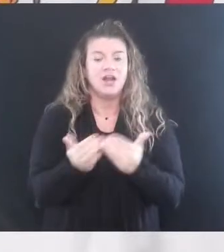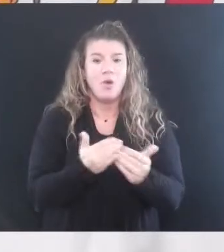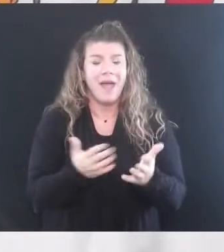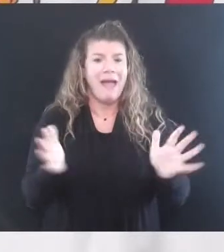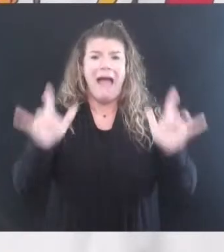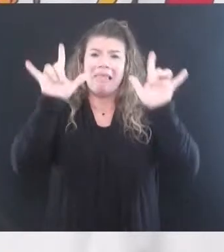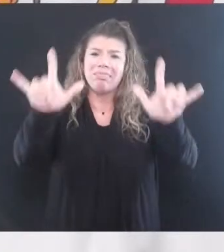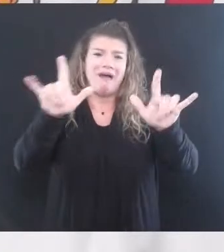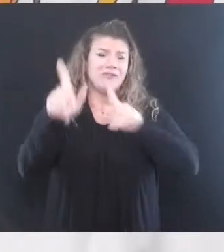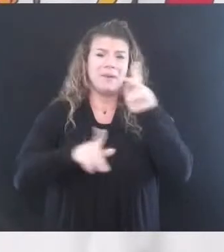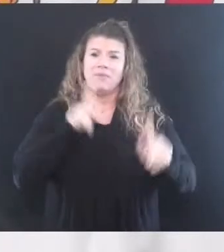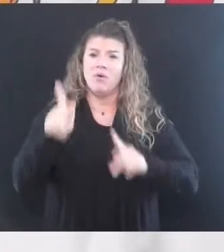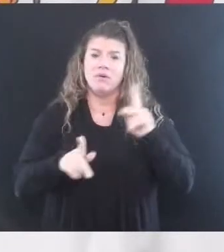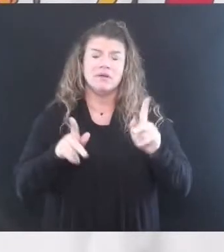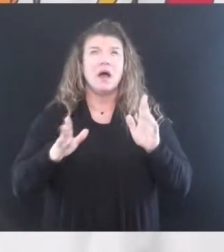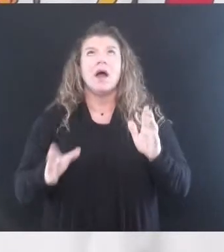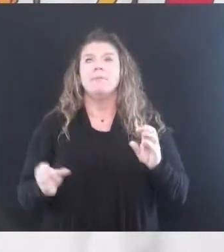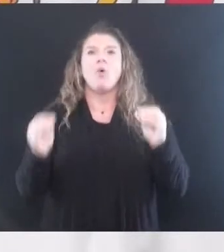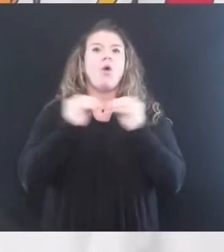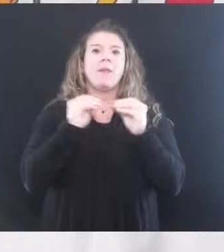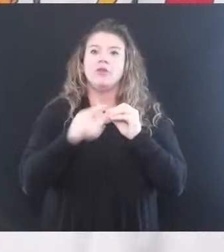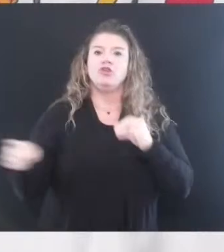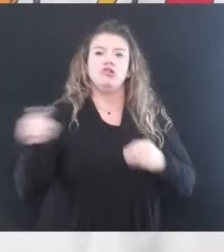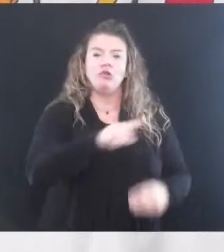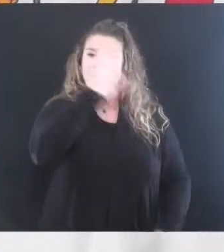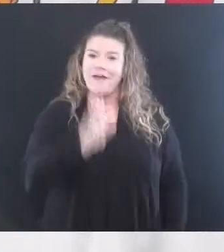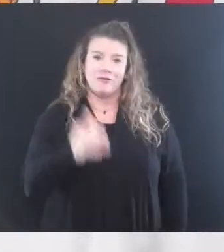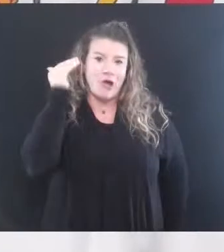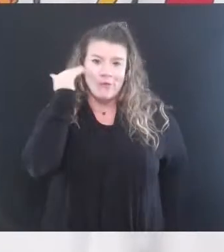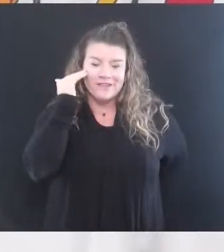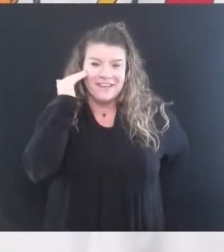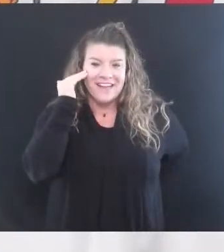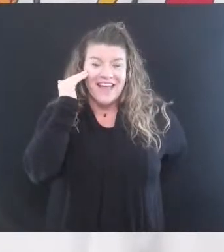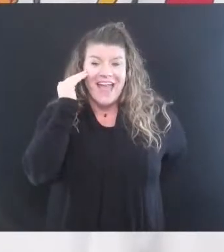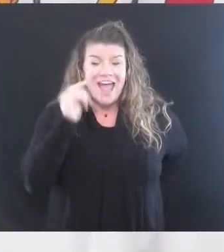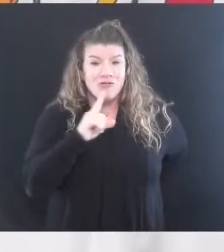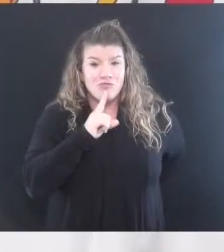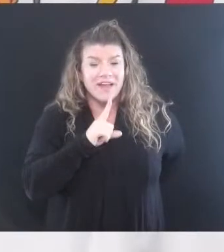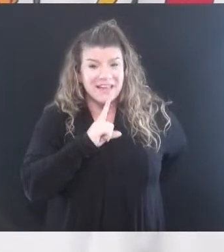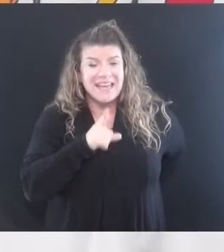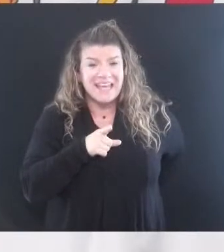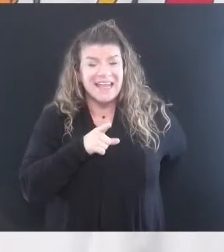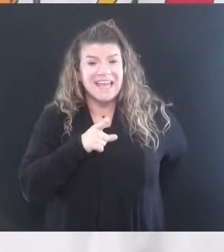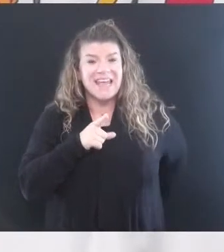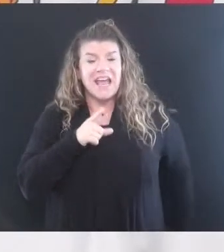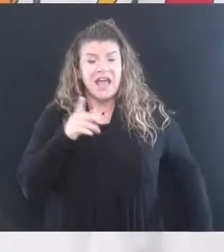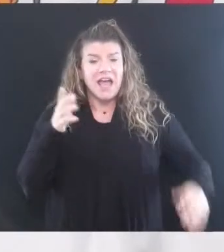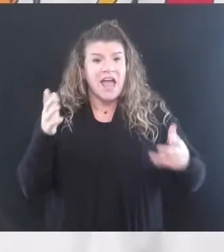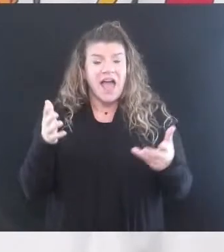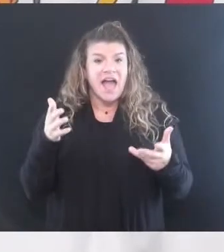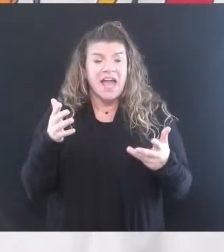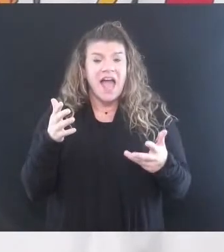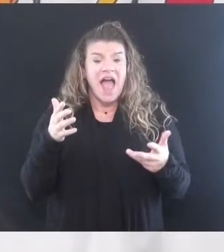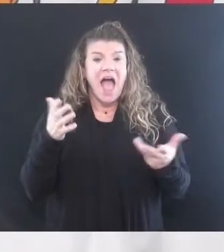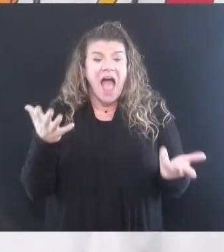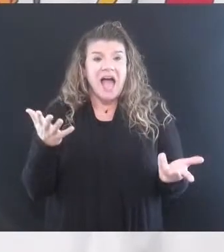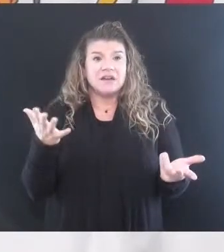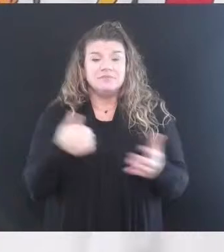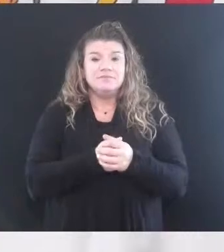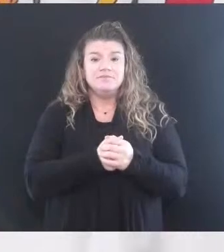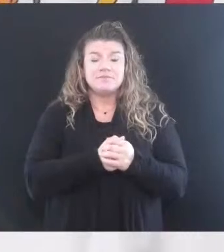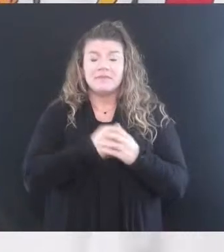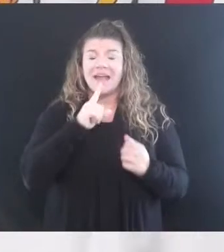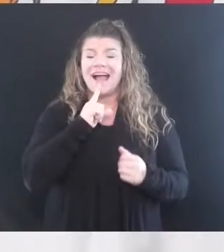our people way beyond good sense. And really, at the end of the day, you know,